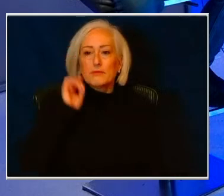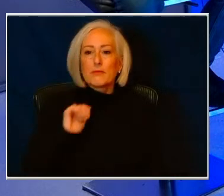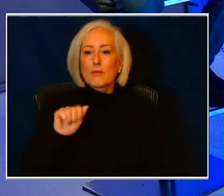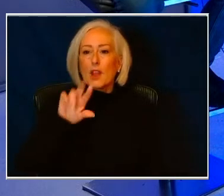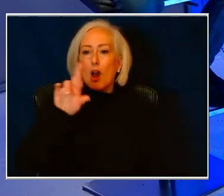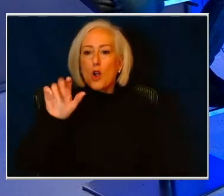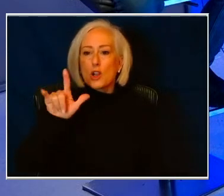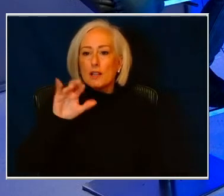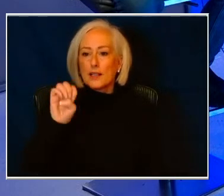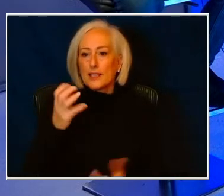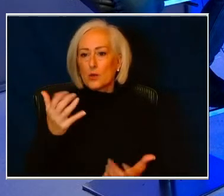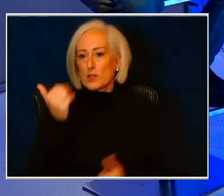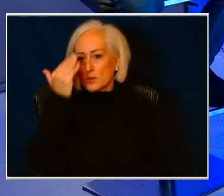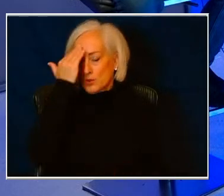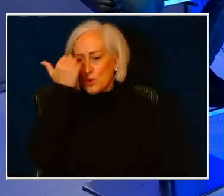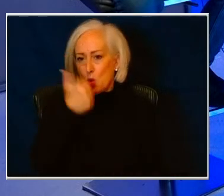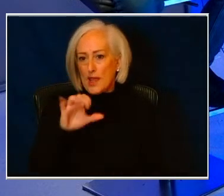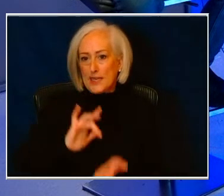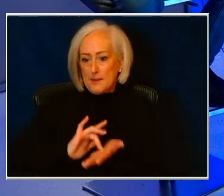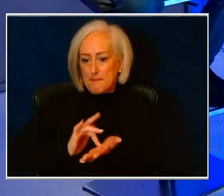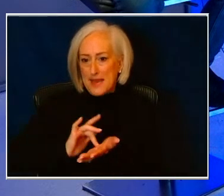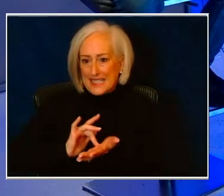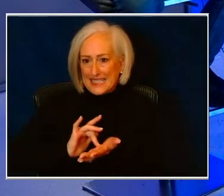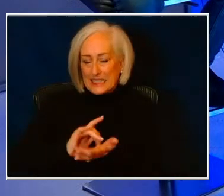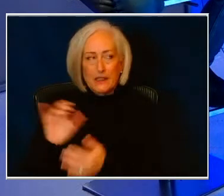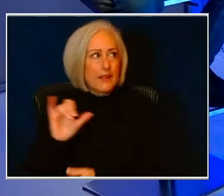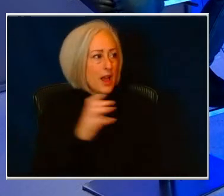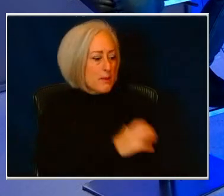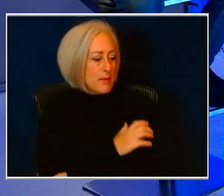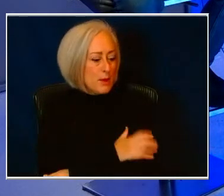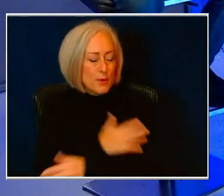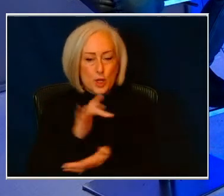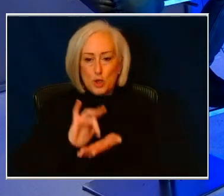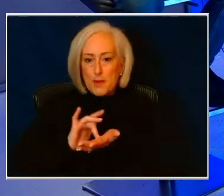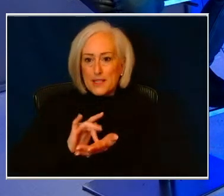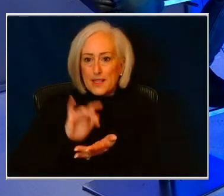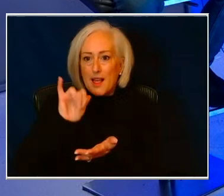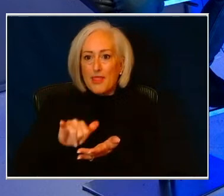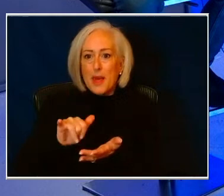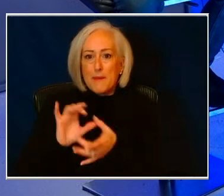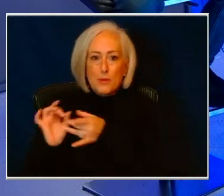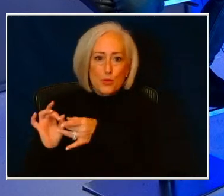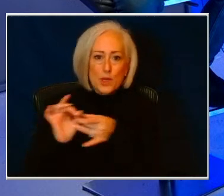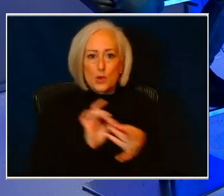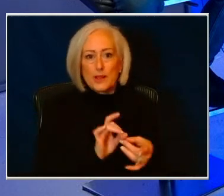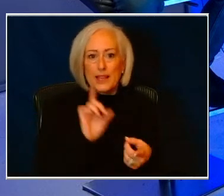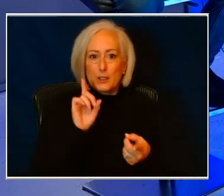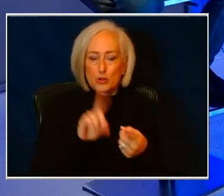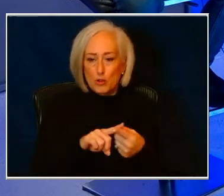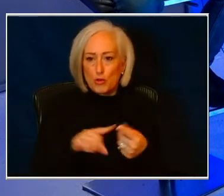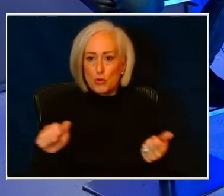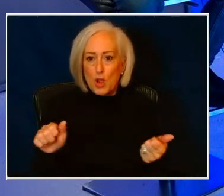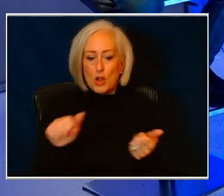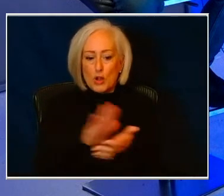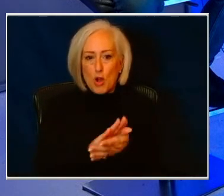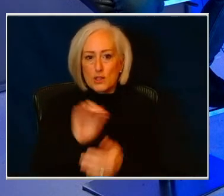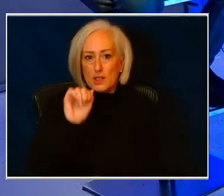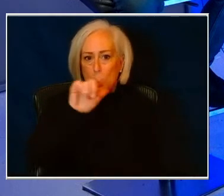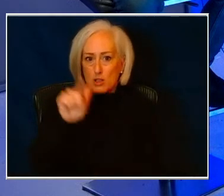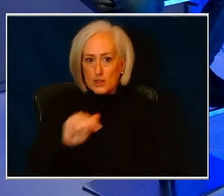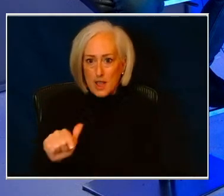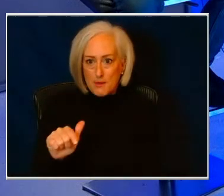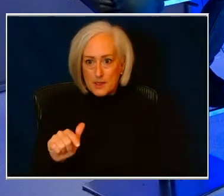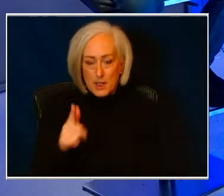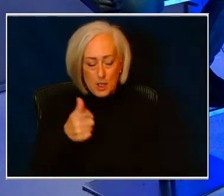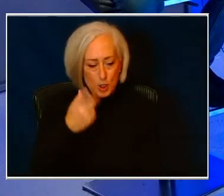medications that, like blood pressure medications or anything that might be related to Alzheimer's? Are we finding